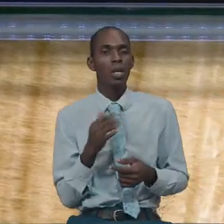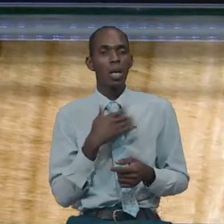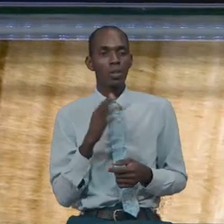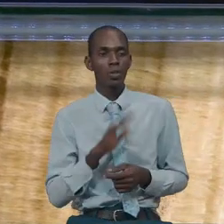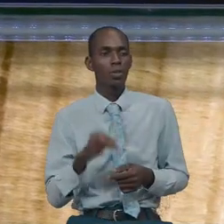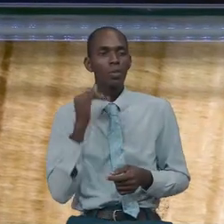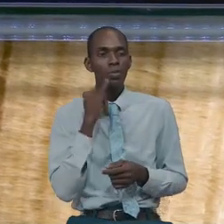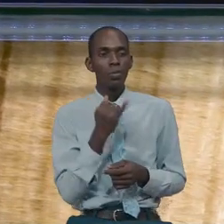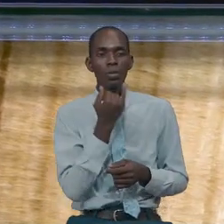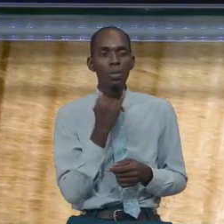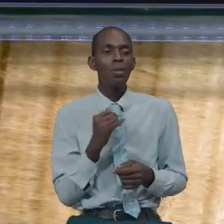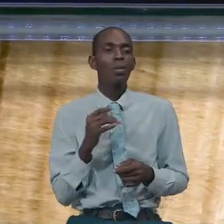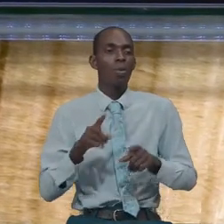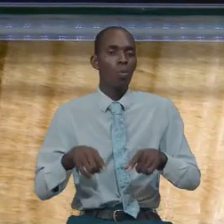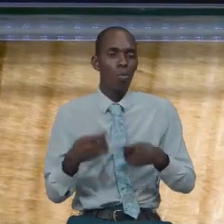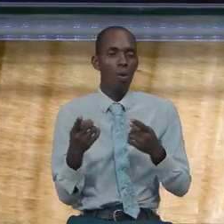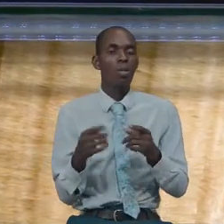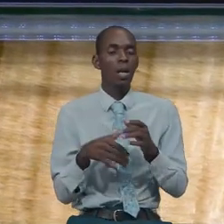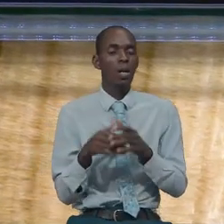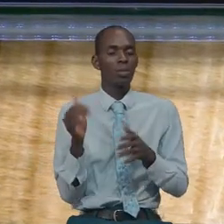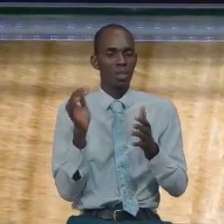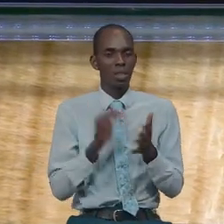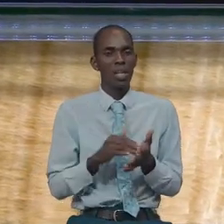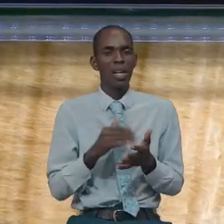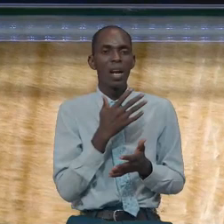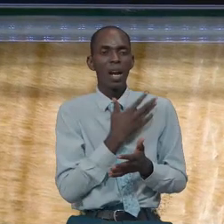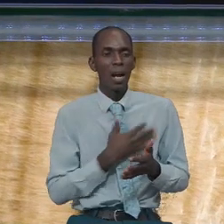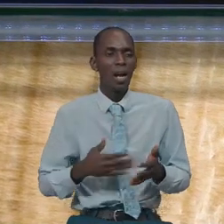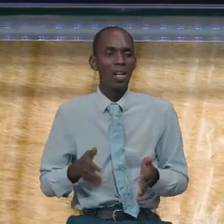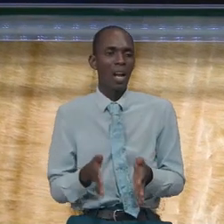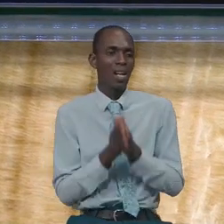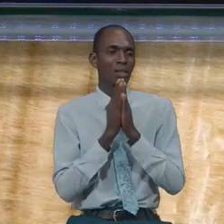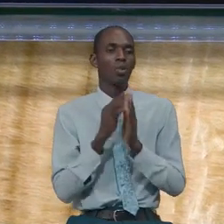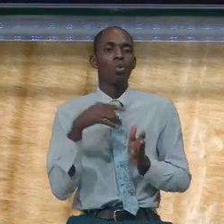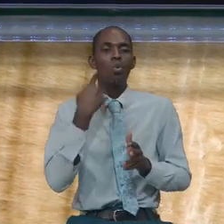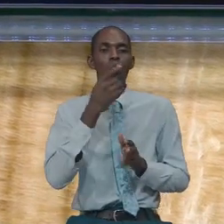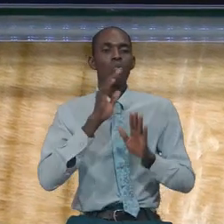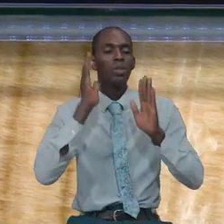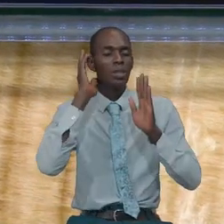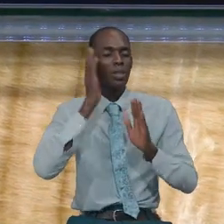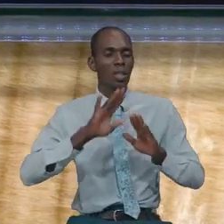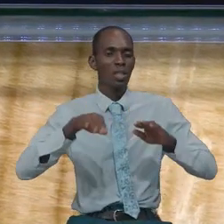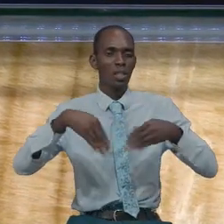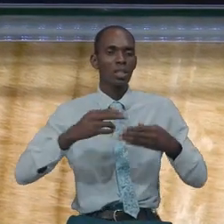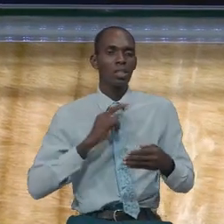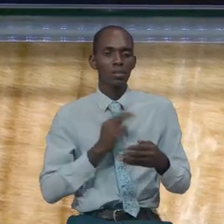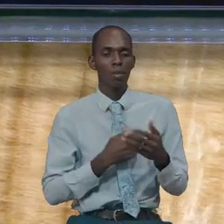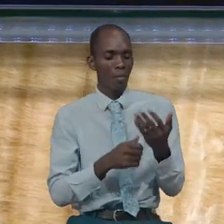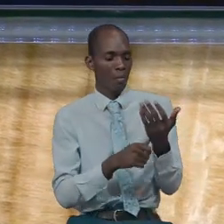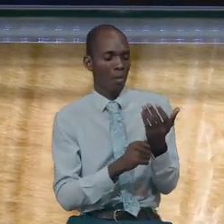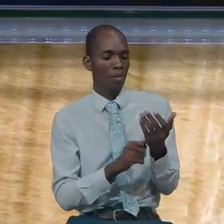Israel also wept again and said, who shall give us flesh to